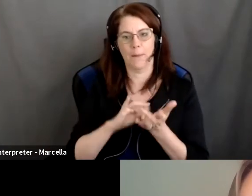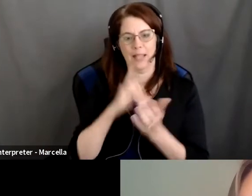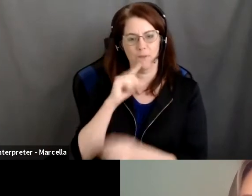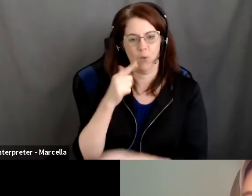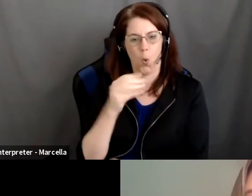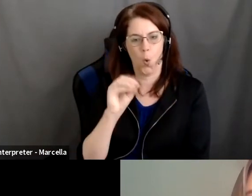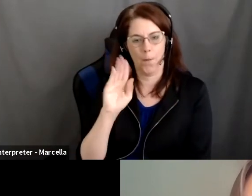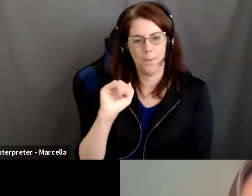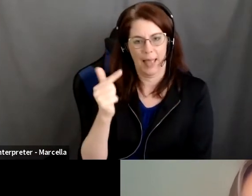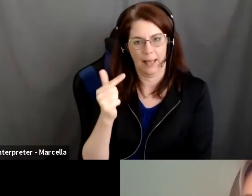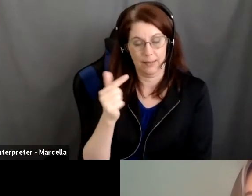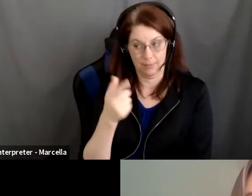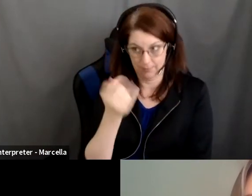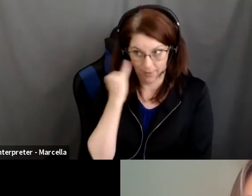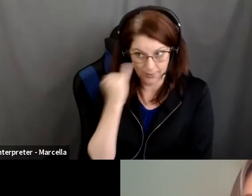Any ideas?